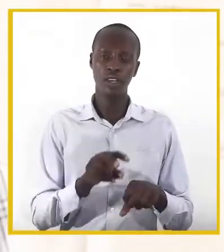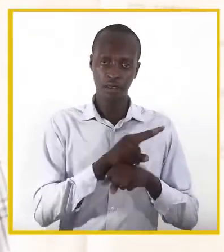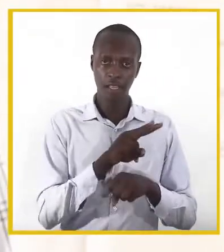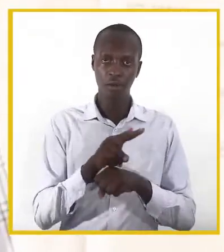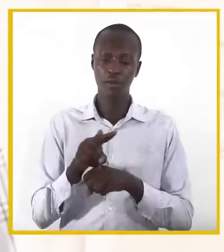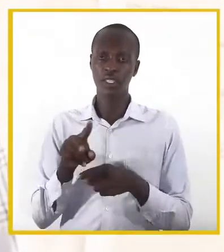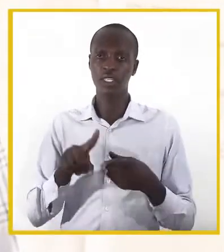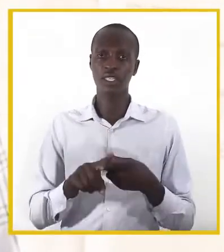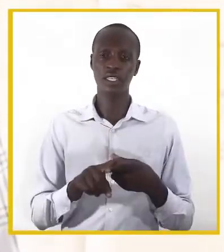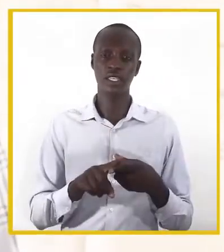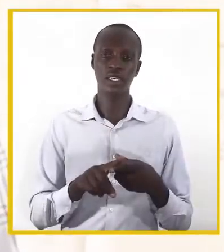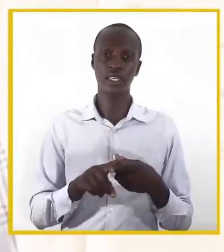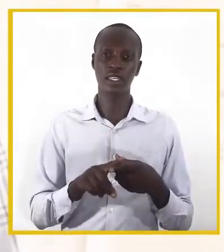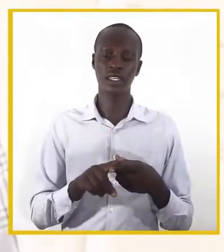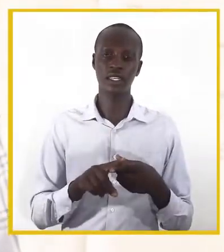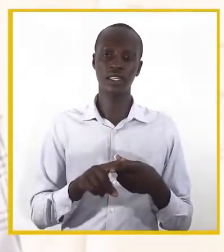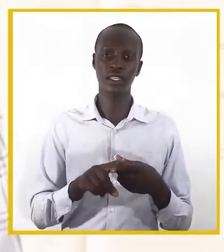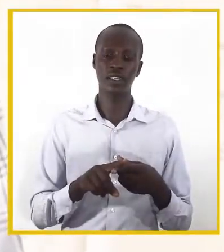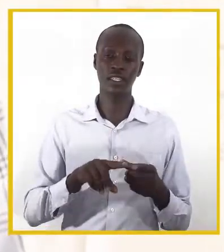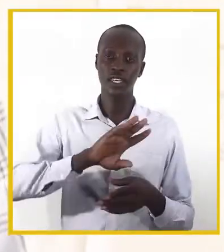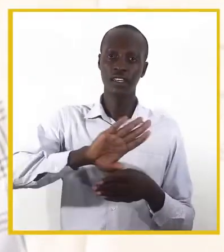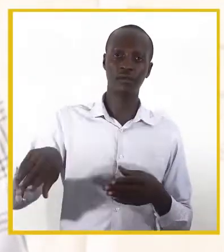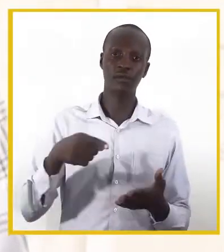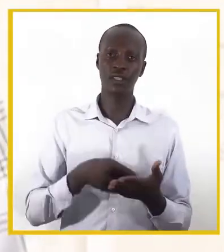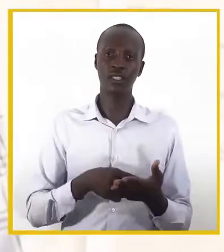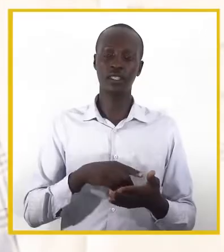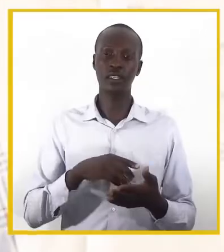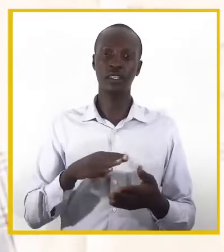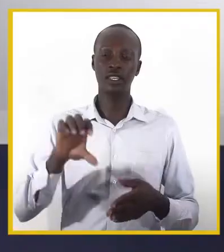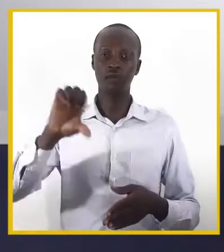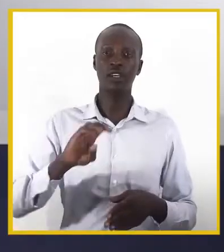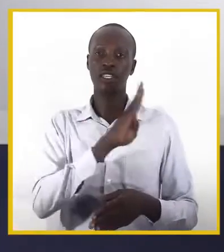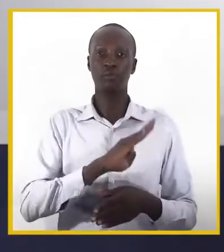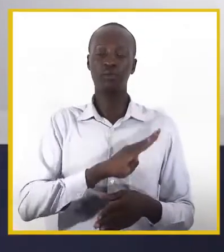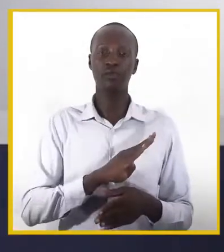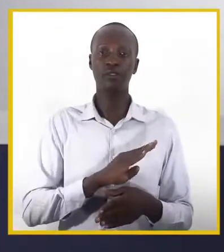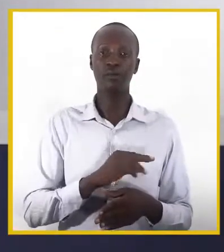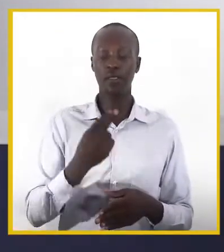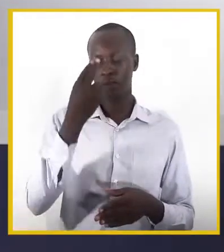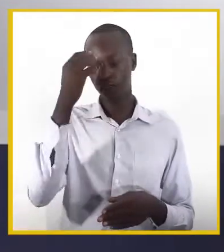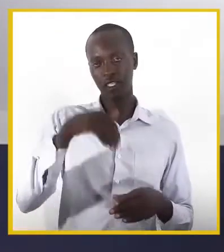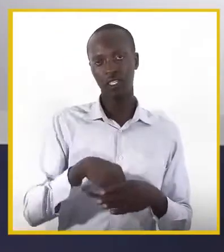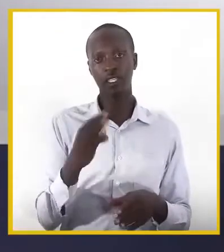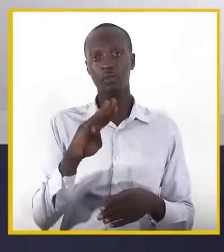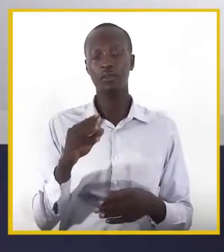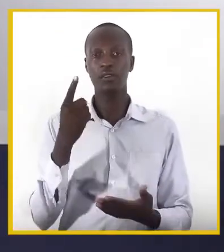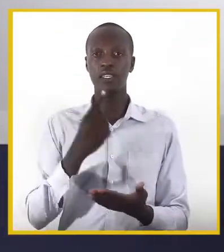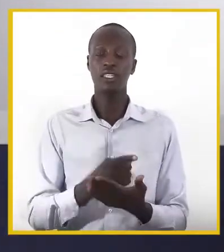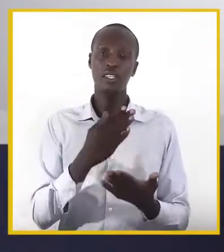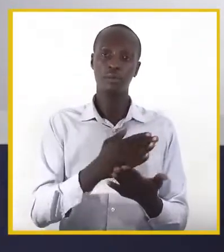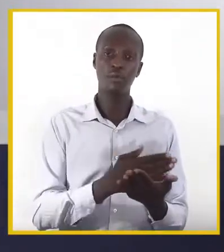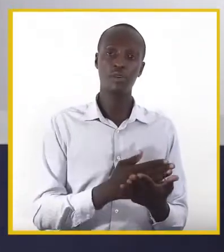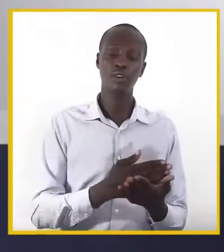ground trying to eradicate this heinous act. Moving on, police in Bulawayo have conducted